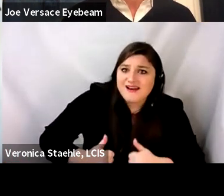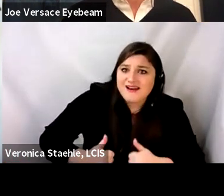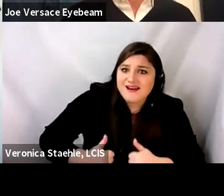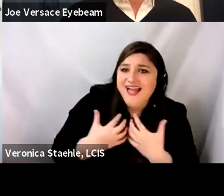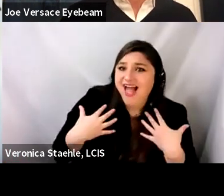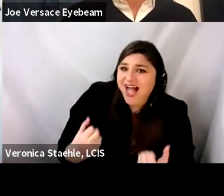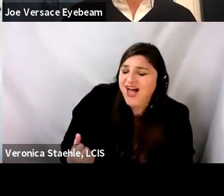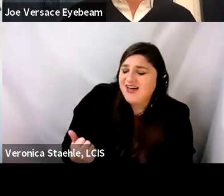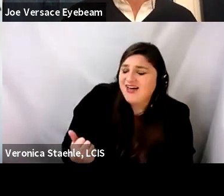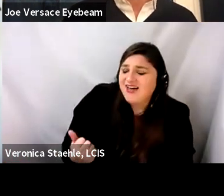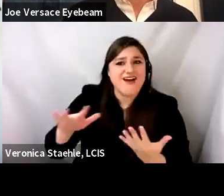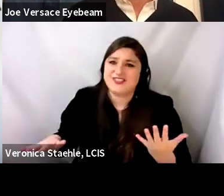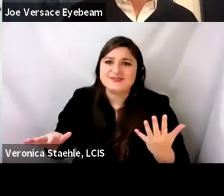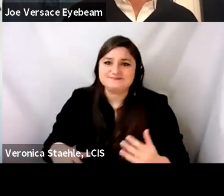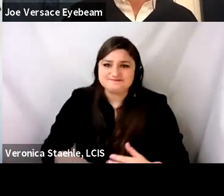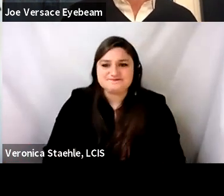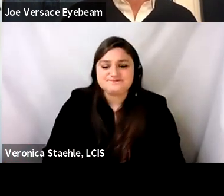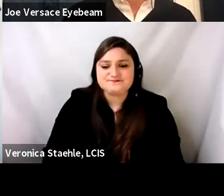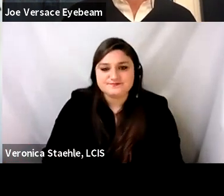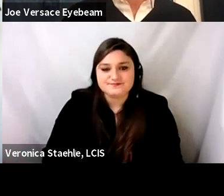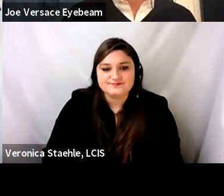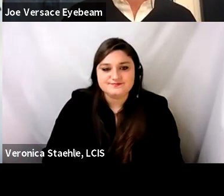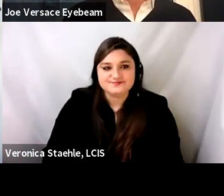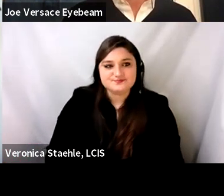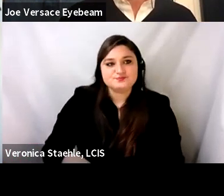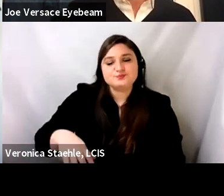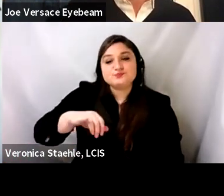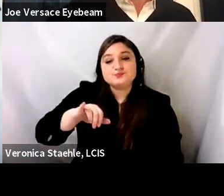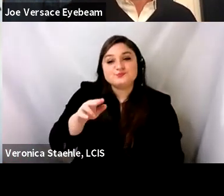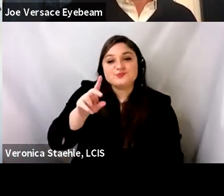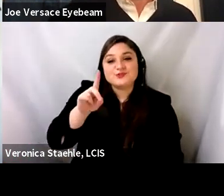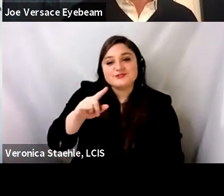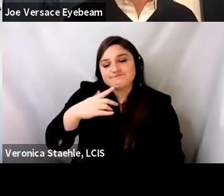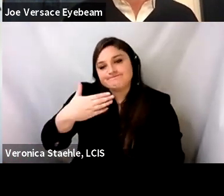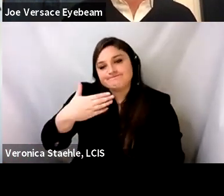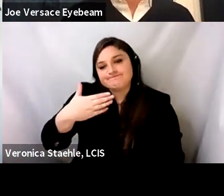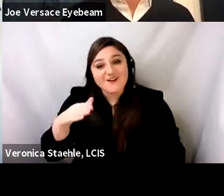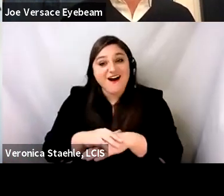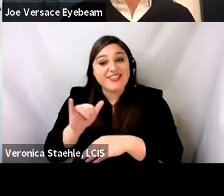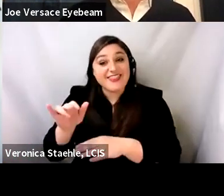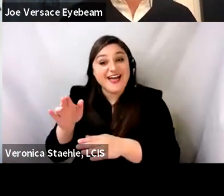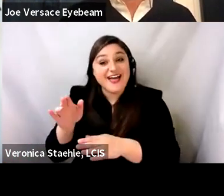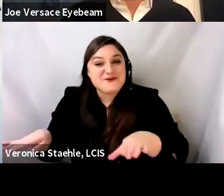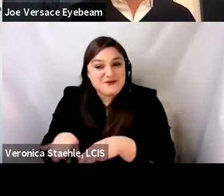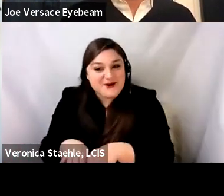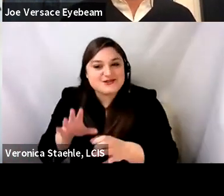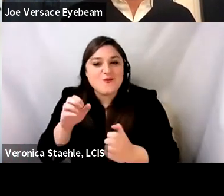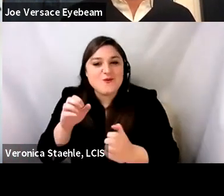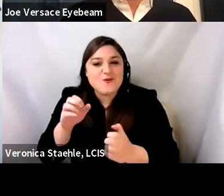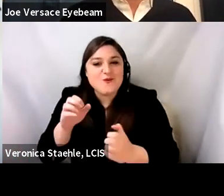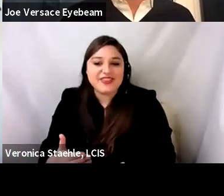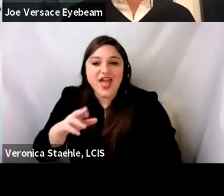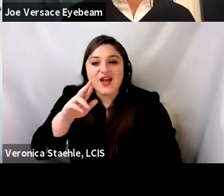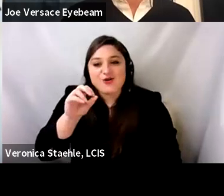Okay, well, on that note, I'm going to close us out by thanking Roderick, Joe, Francis, and Mark, and the staff